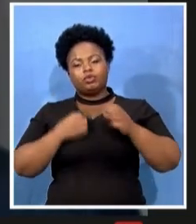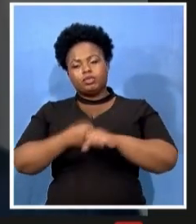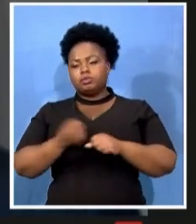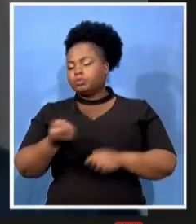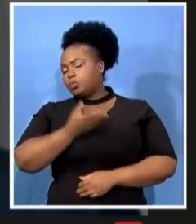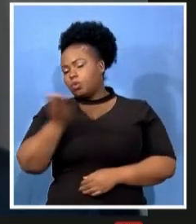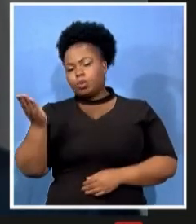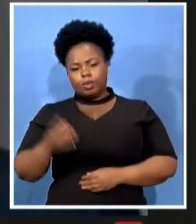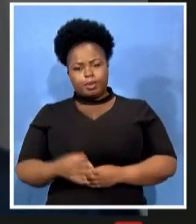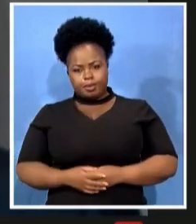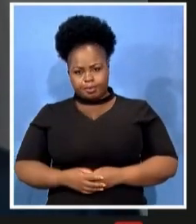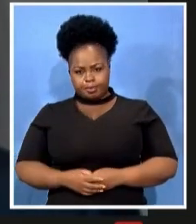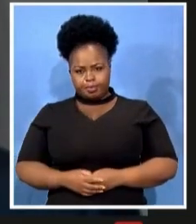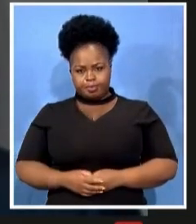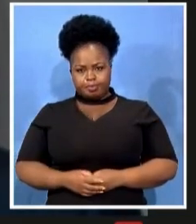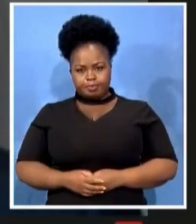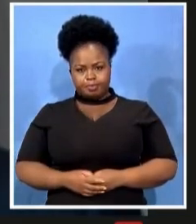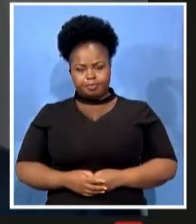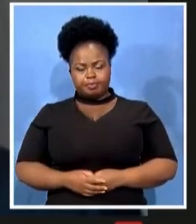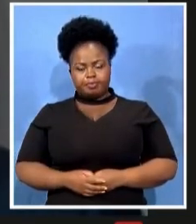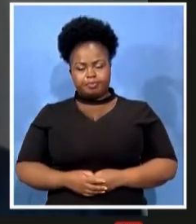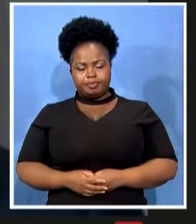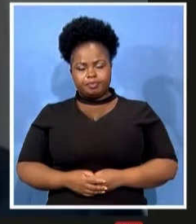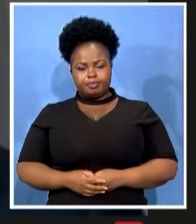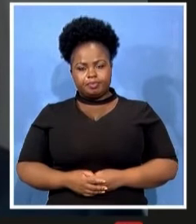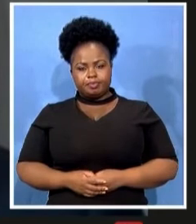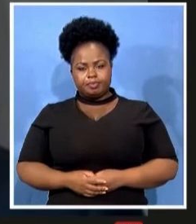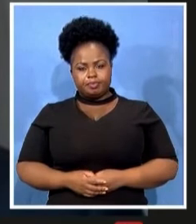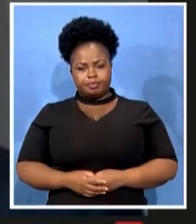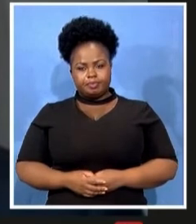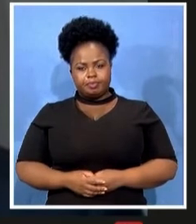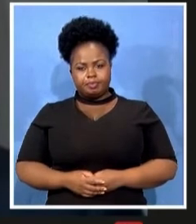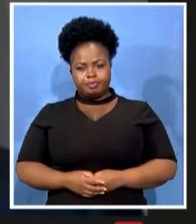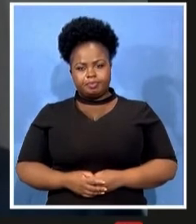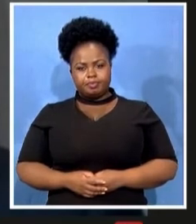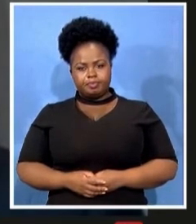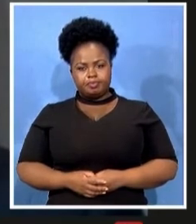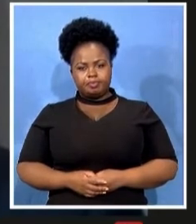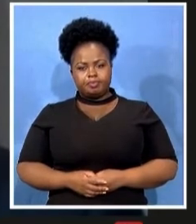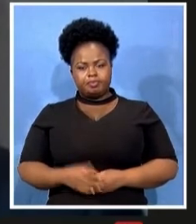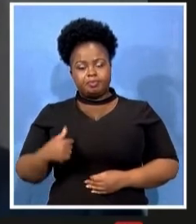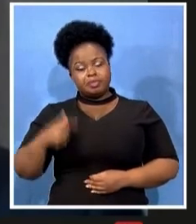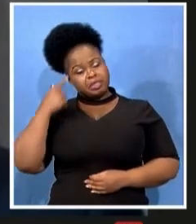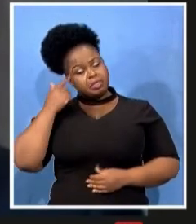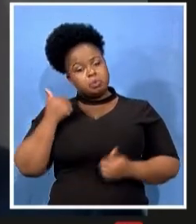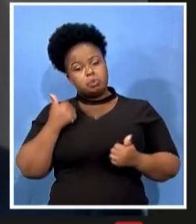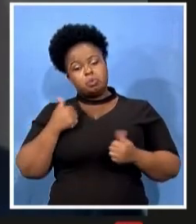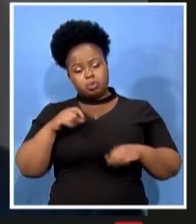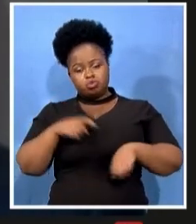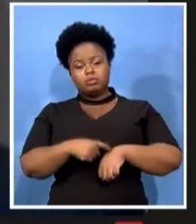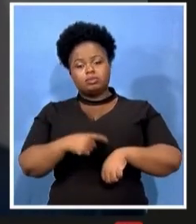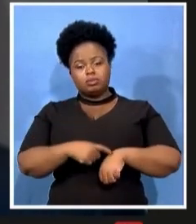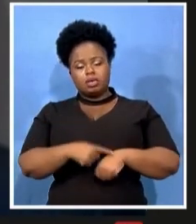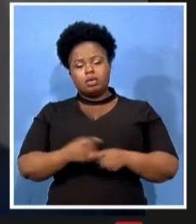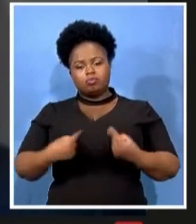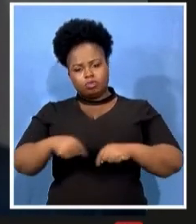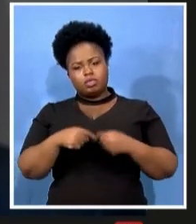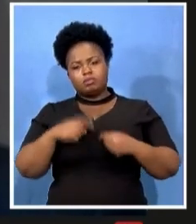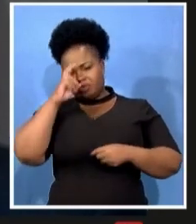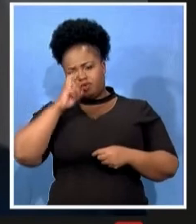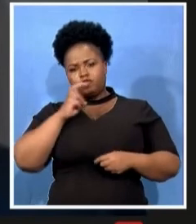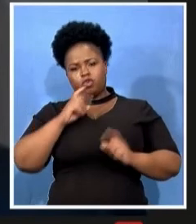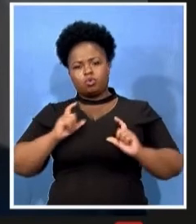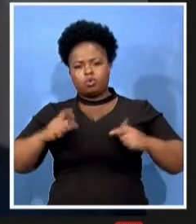today. And I think it's a very good time for us to have this portfolio committee meeting. Very early in the